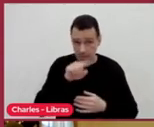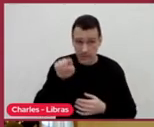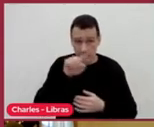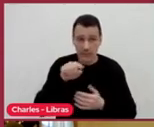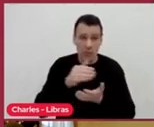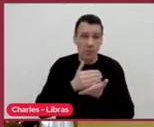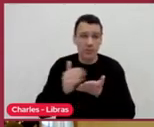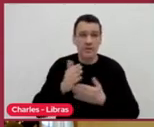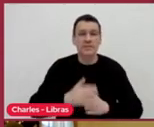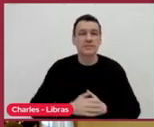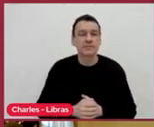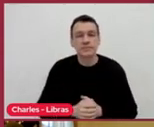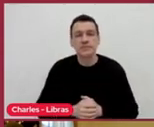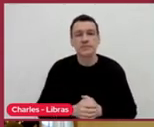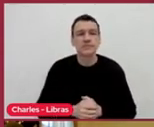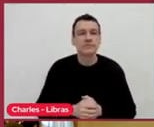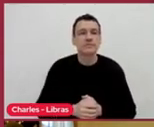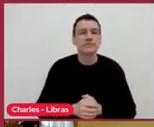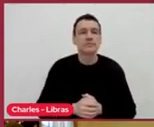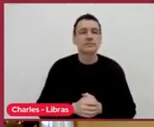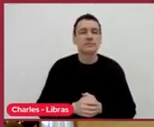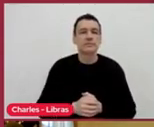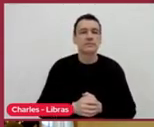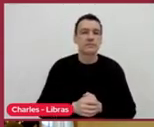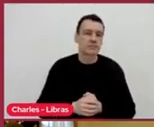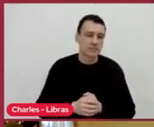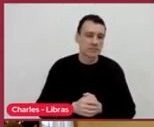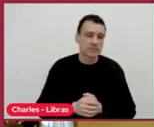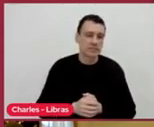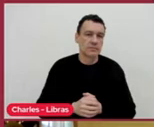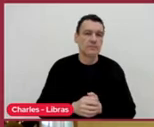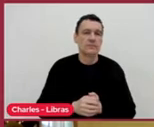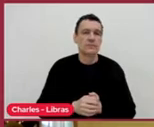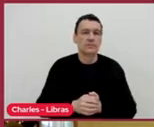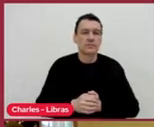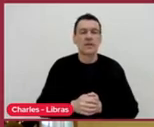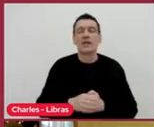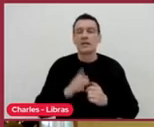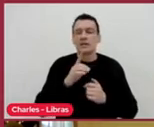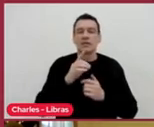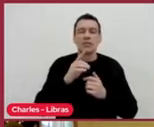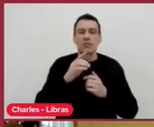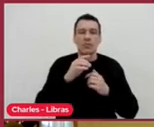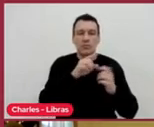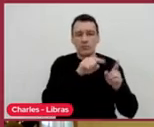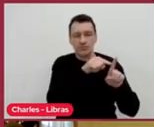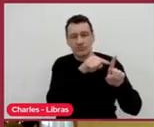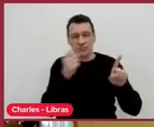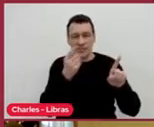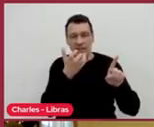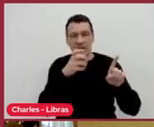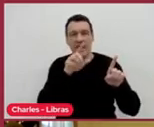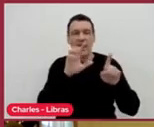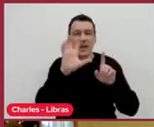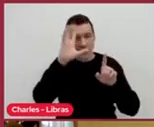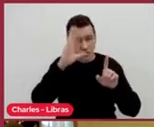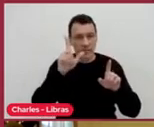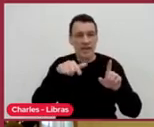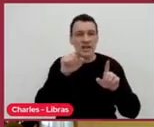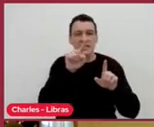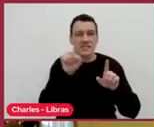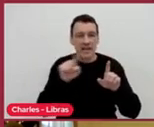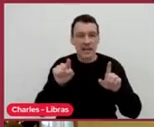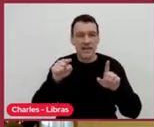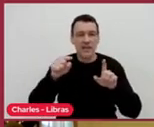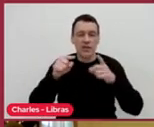And for A equals 1, suppose the result is Z2. It can't call this resolver yet,